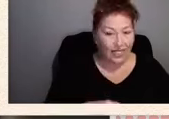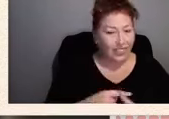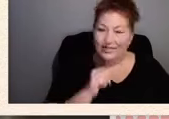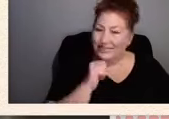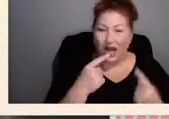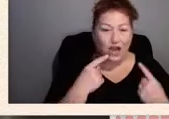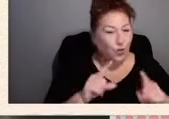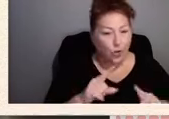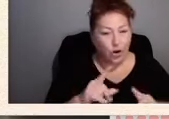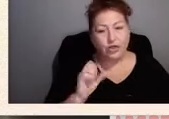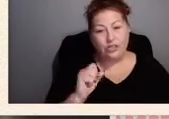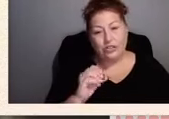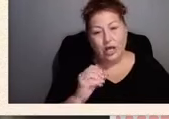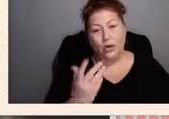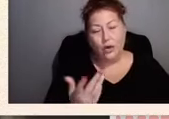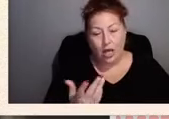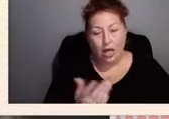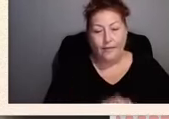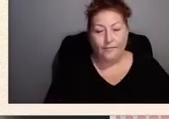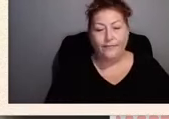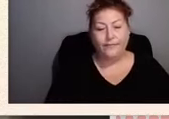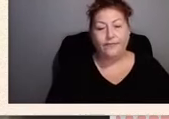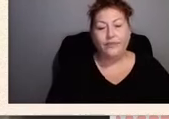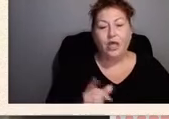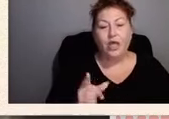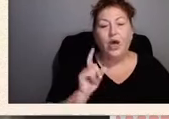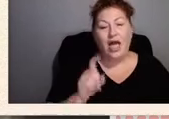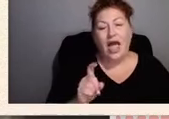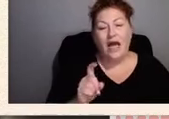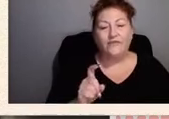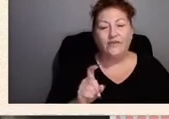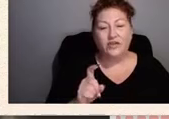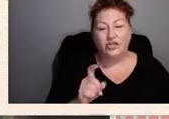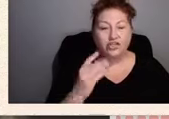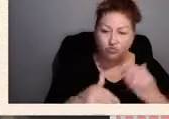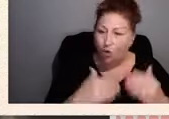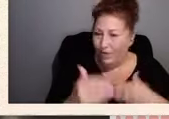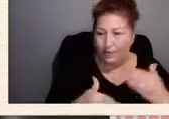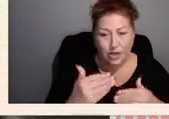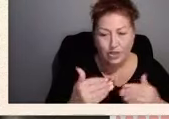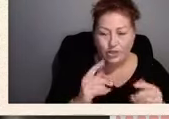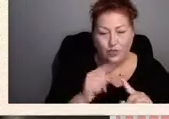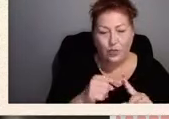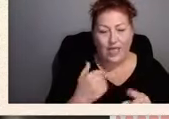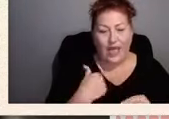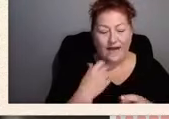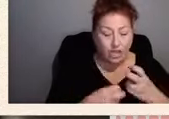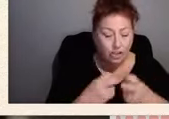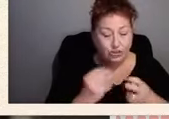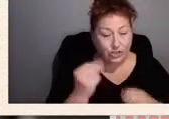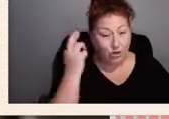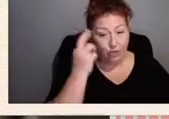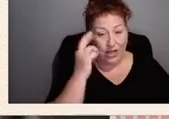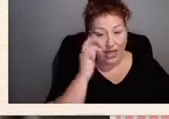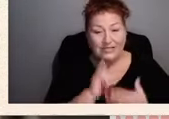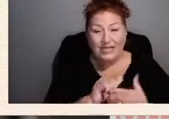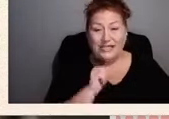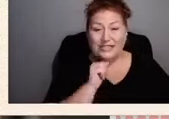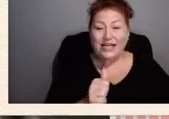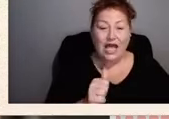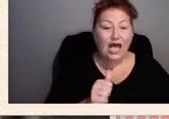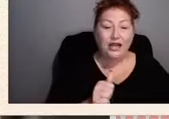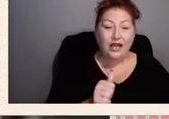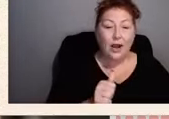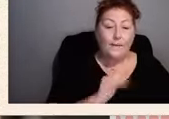So you have to kind of roll with the punches when there's issues and realize that it's not personal